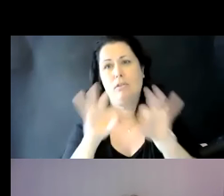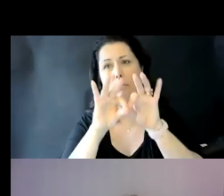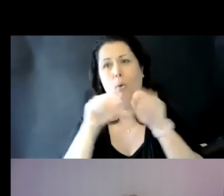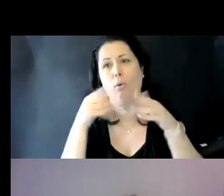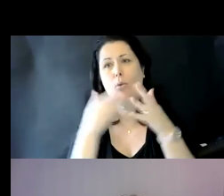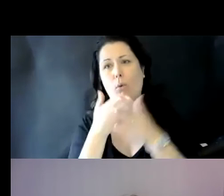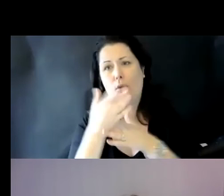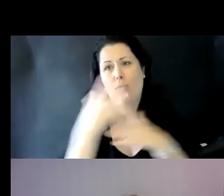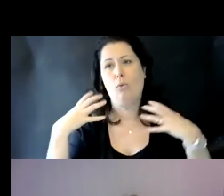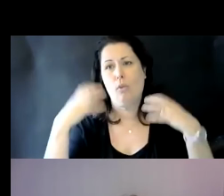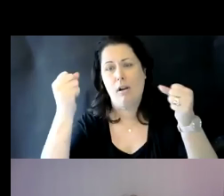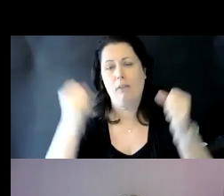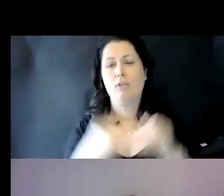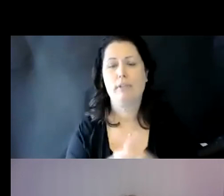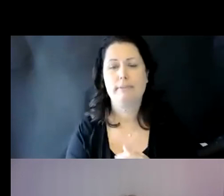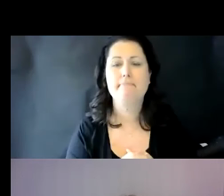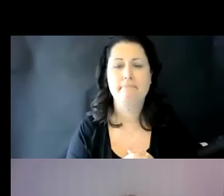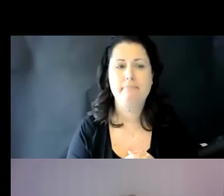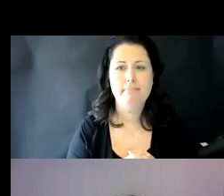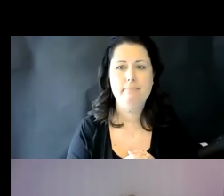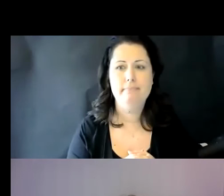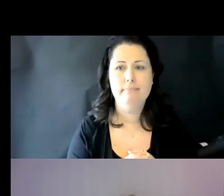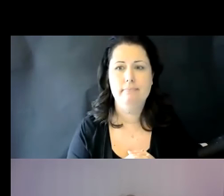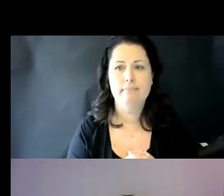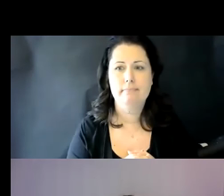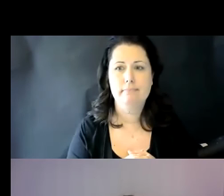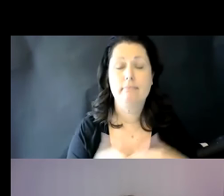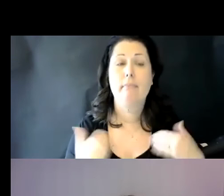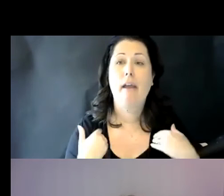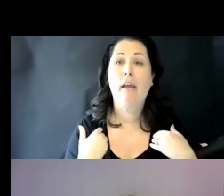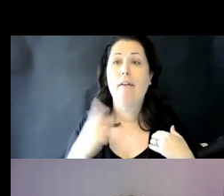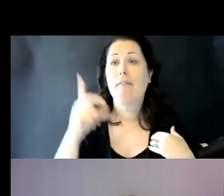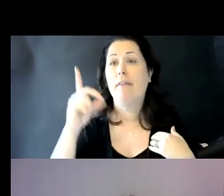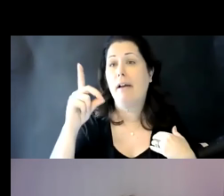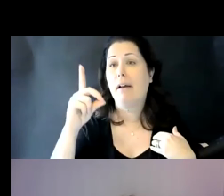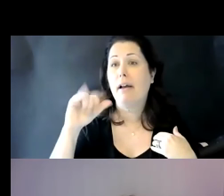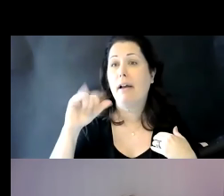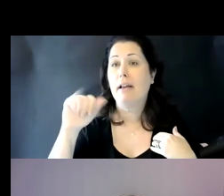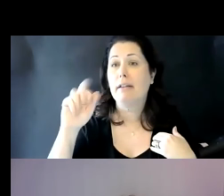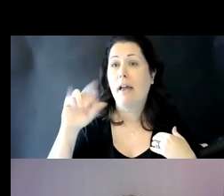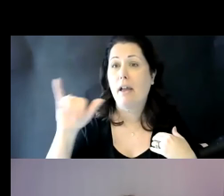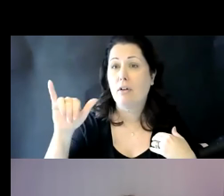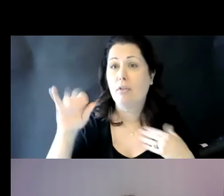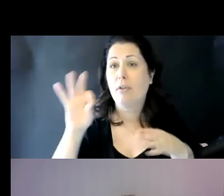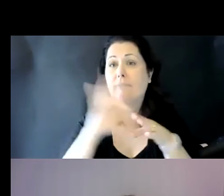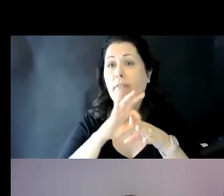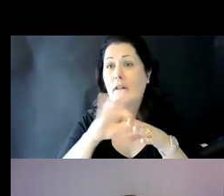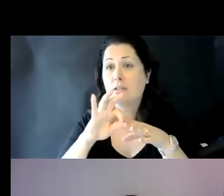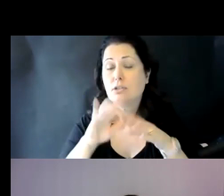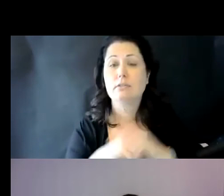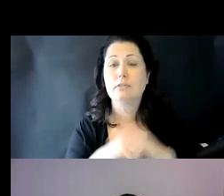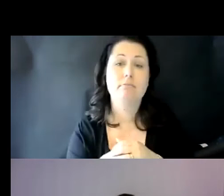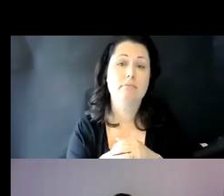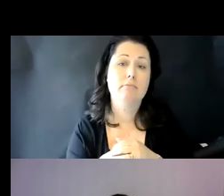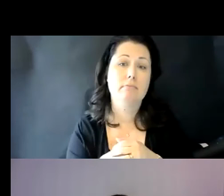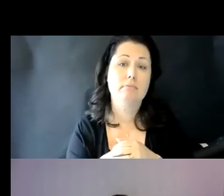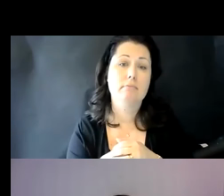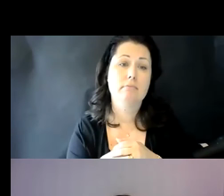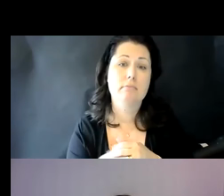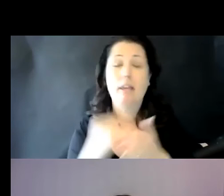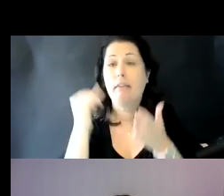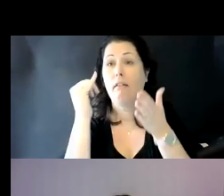about sleep and track your sleep. It's got a diary function if you want to just record your personal thoughts. The